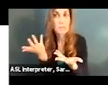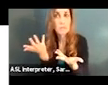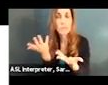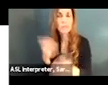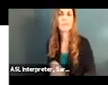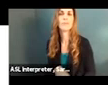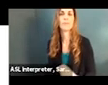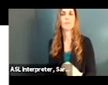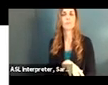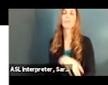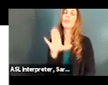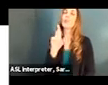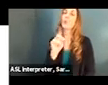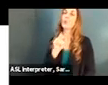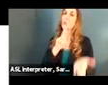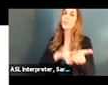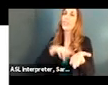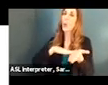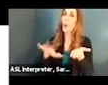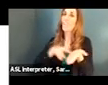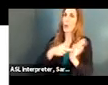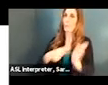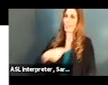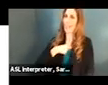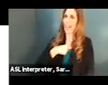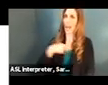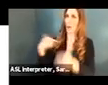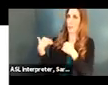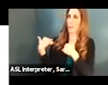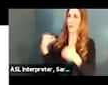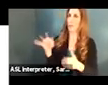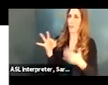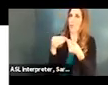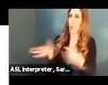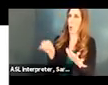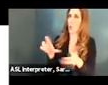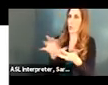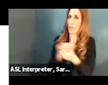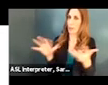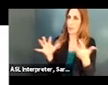You do sign a waiver saying that you're responsible if a device is lost or damaged.